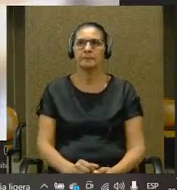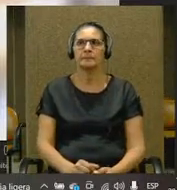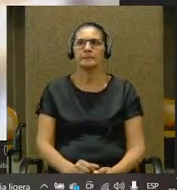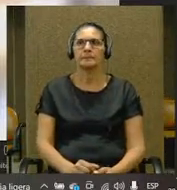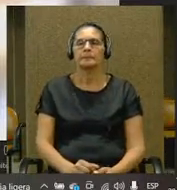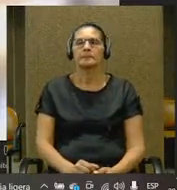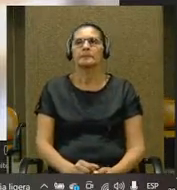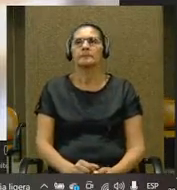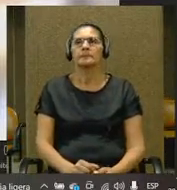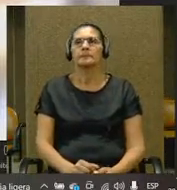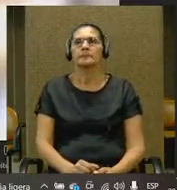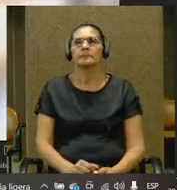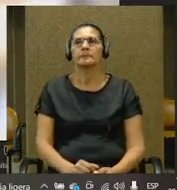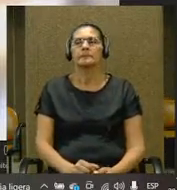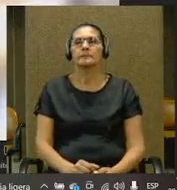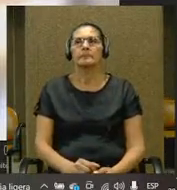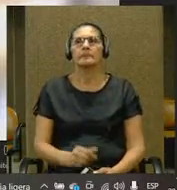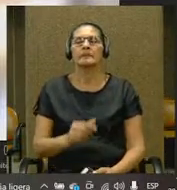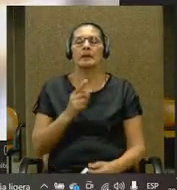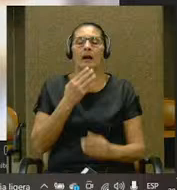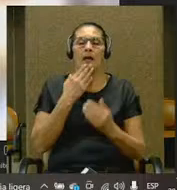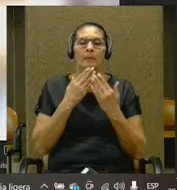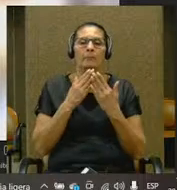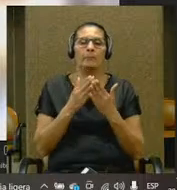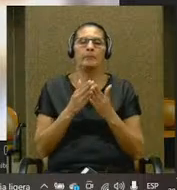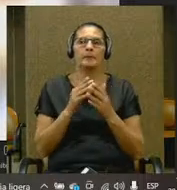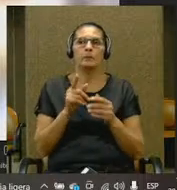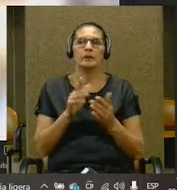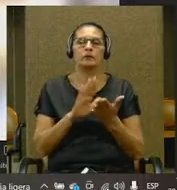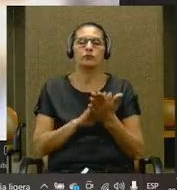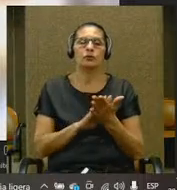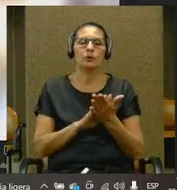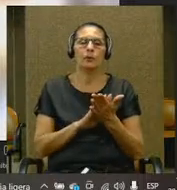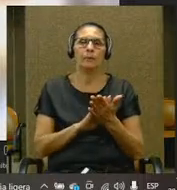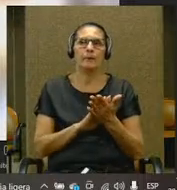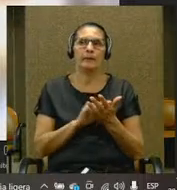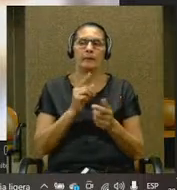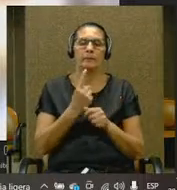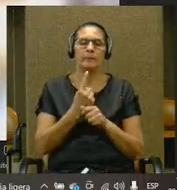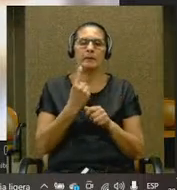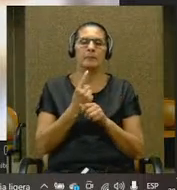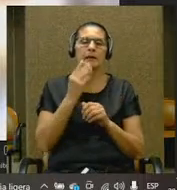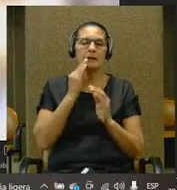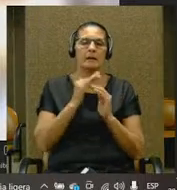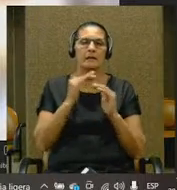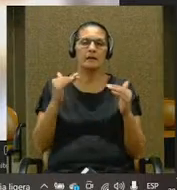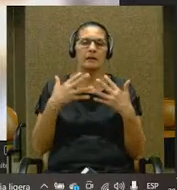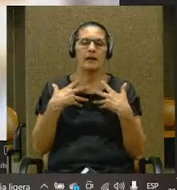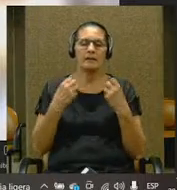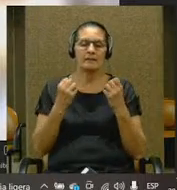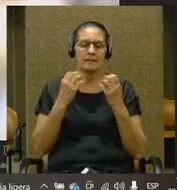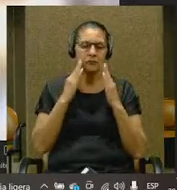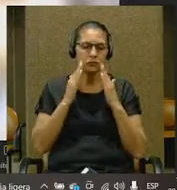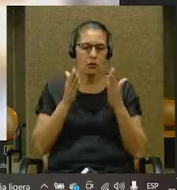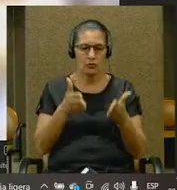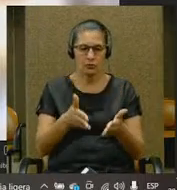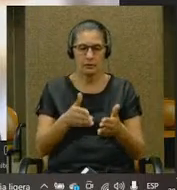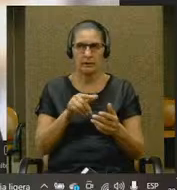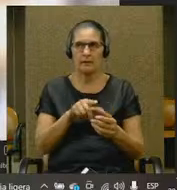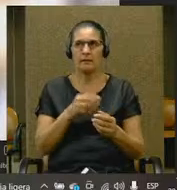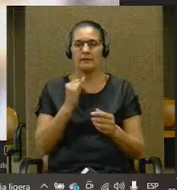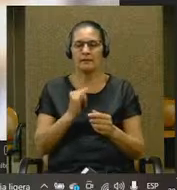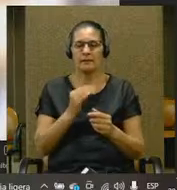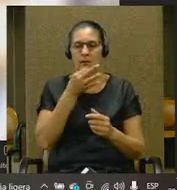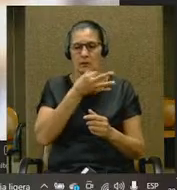So the question about what is the first level of assistance in case of an overdose, in British